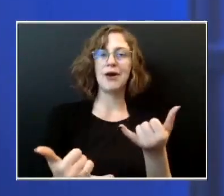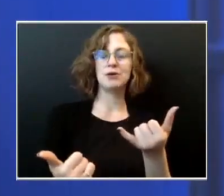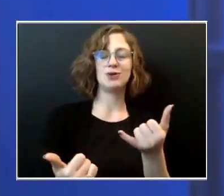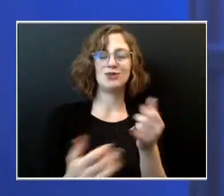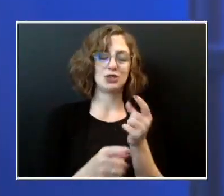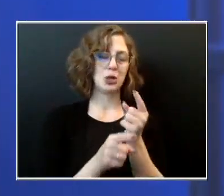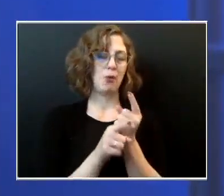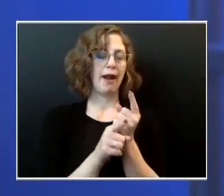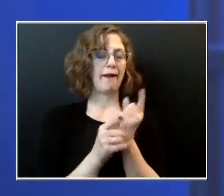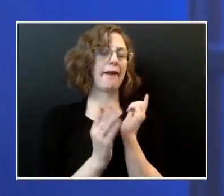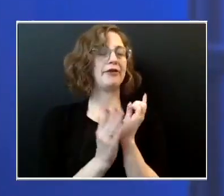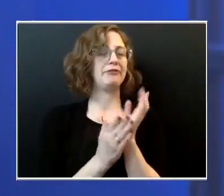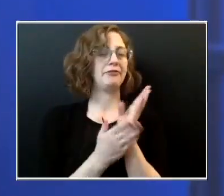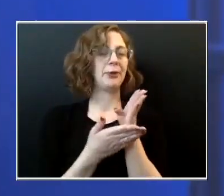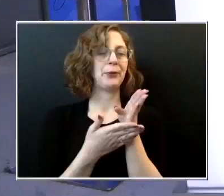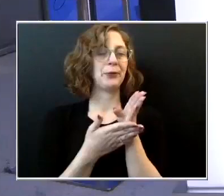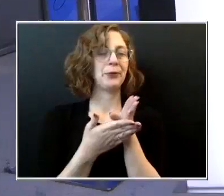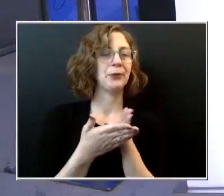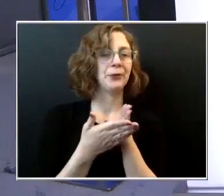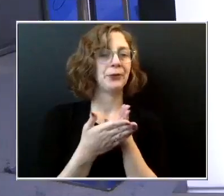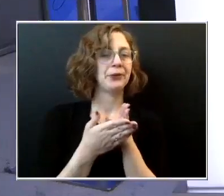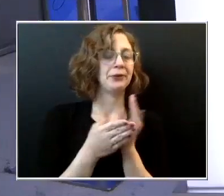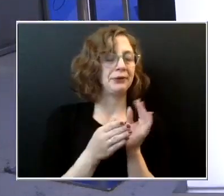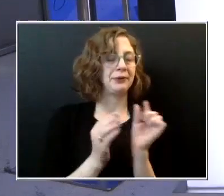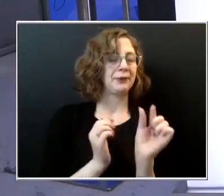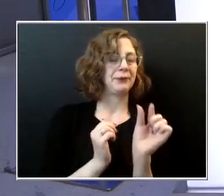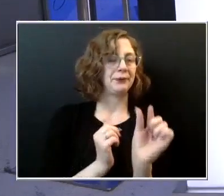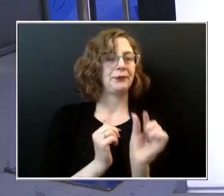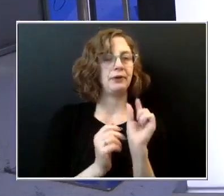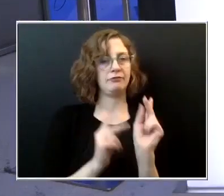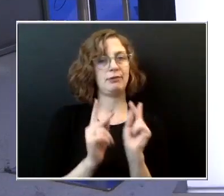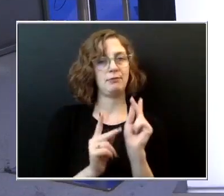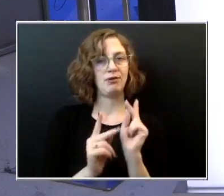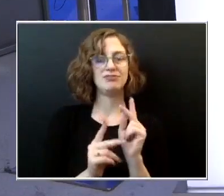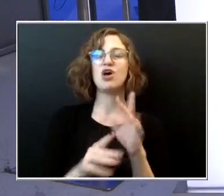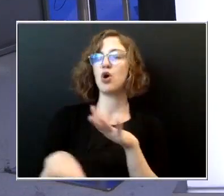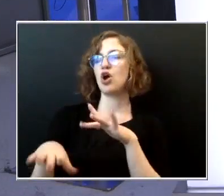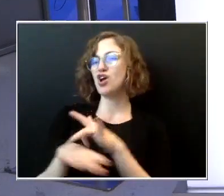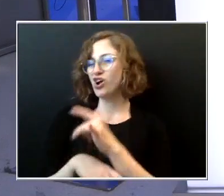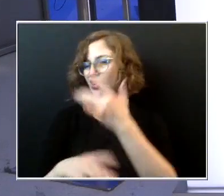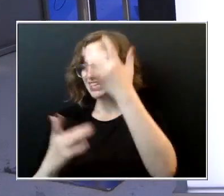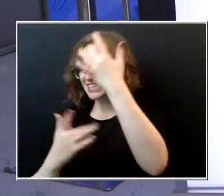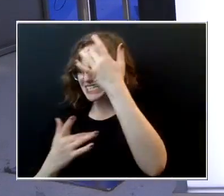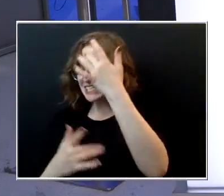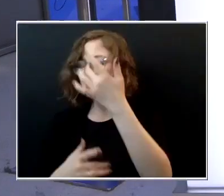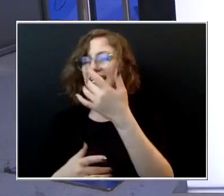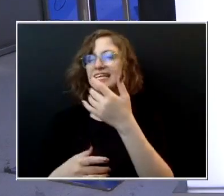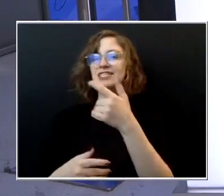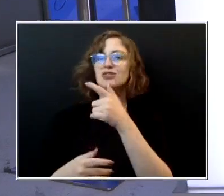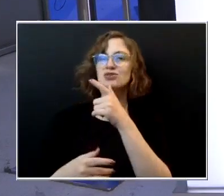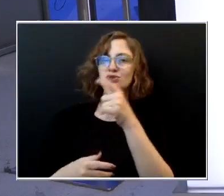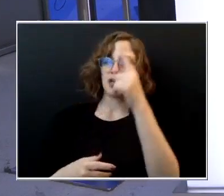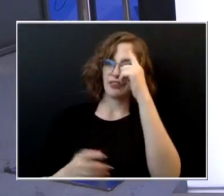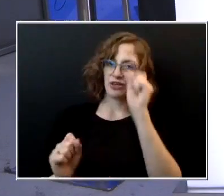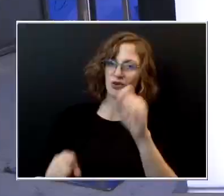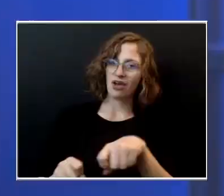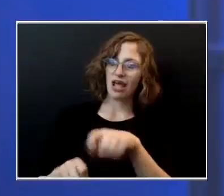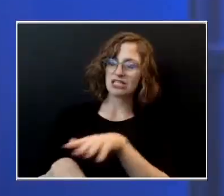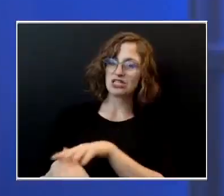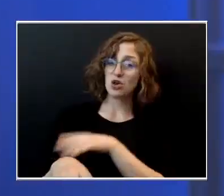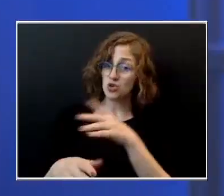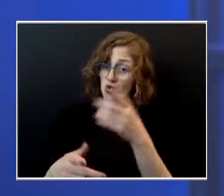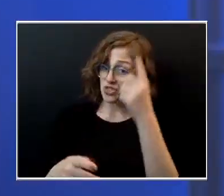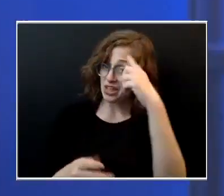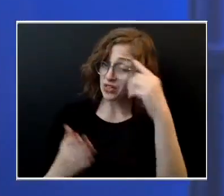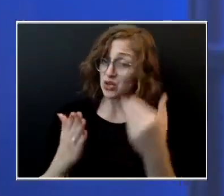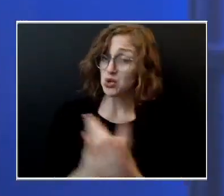patients who may benefit. In the disease and people you think can really help slow. And donanemab, do you think it's going to be better than the others? That's hard to know. I